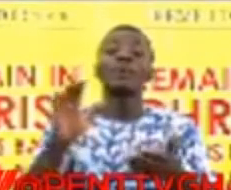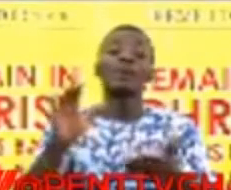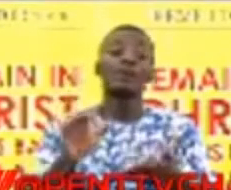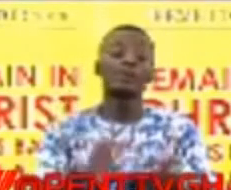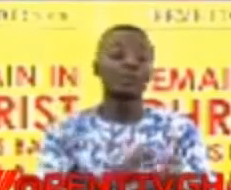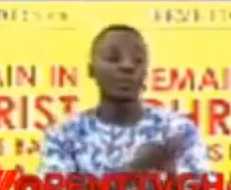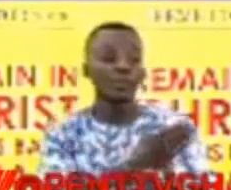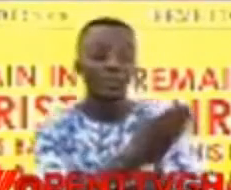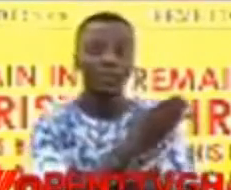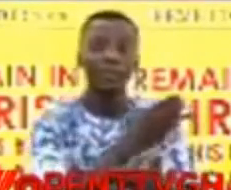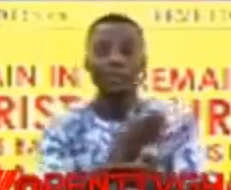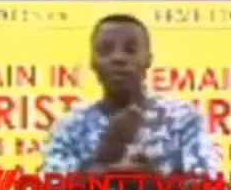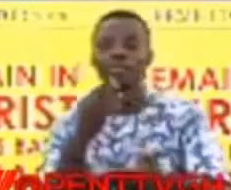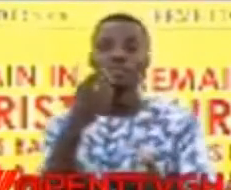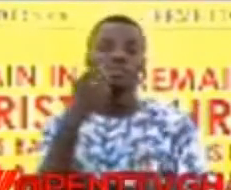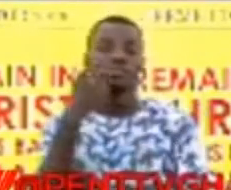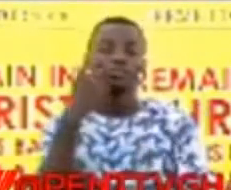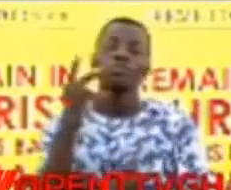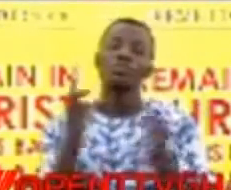Oh no.